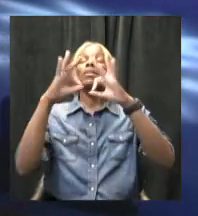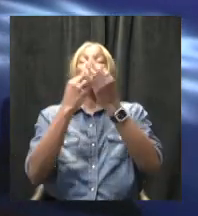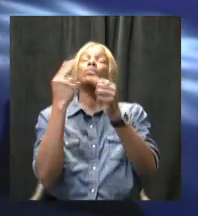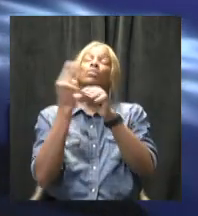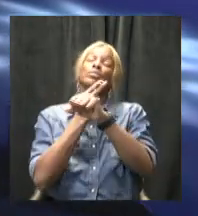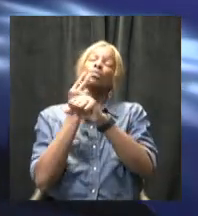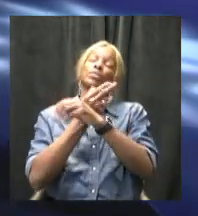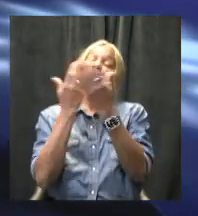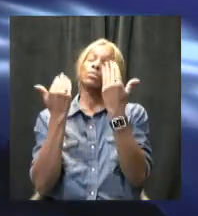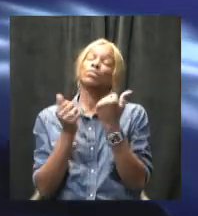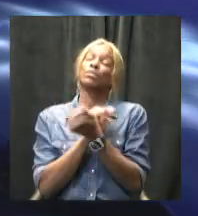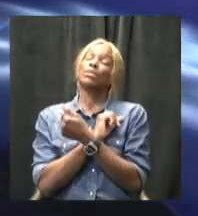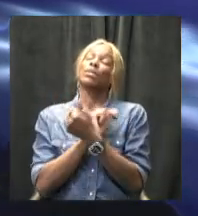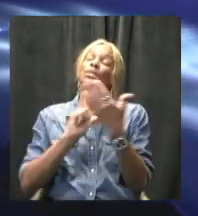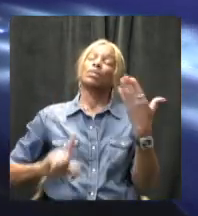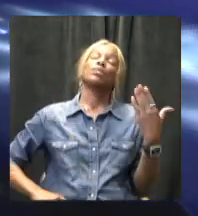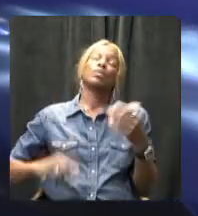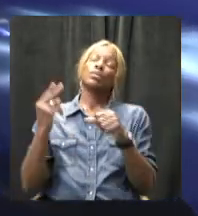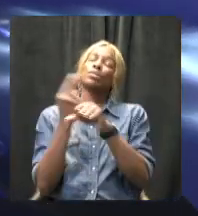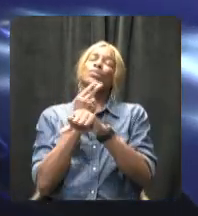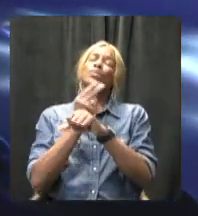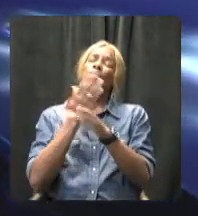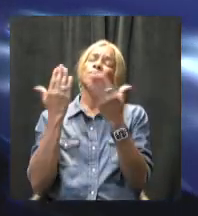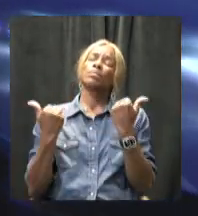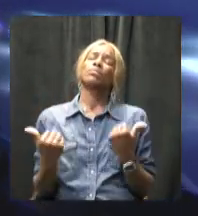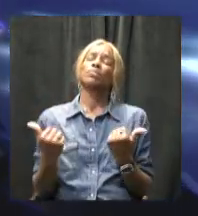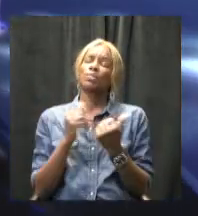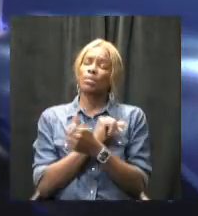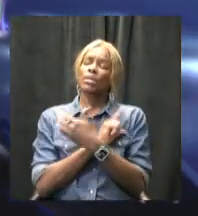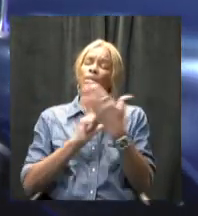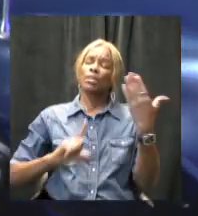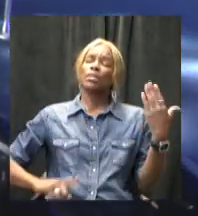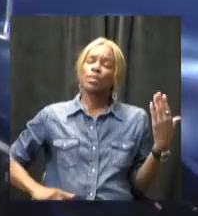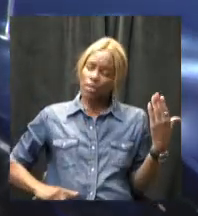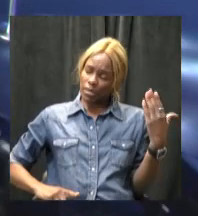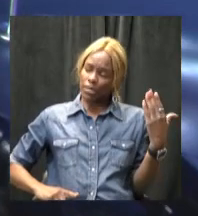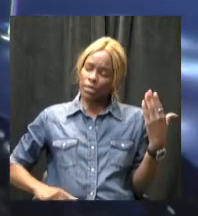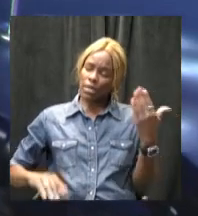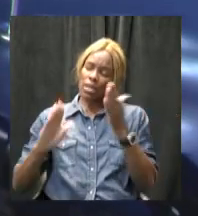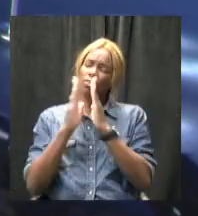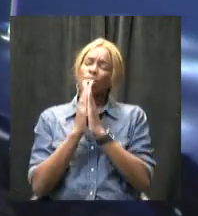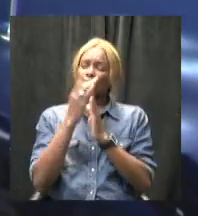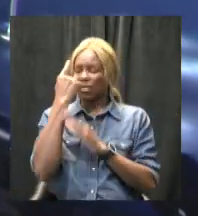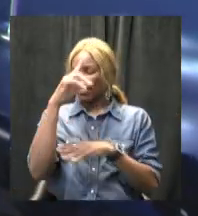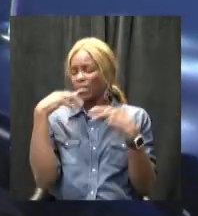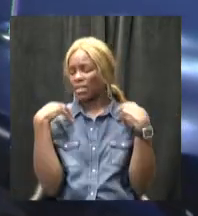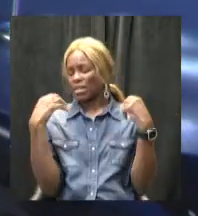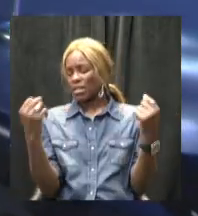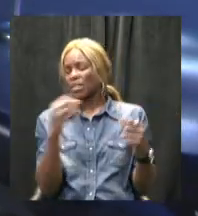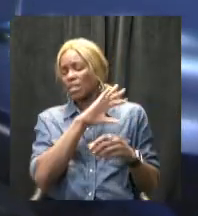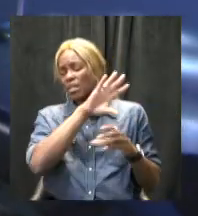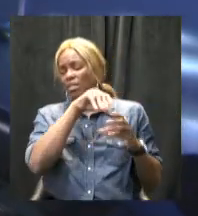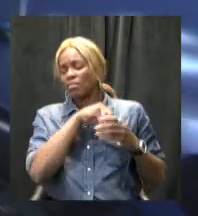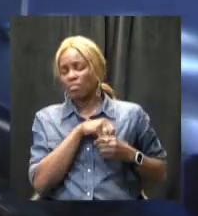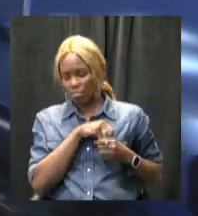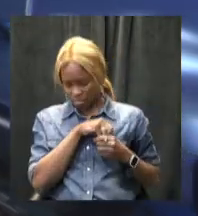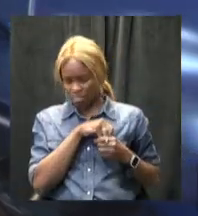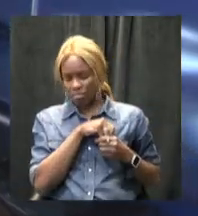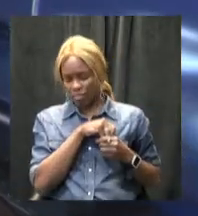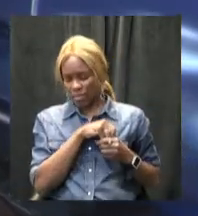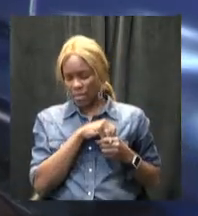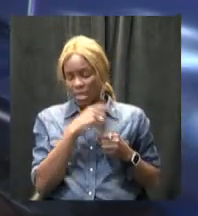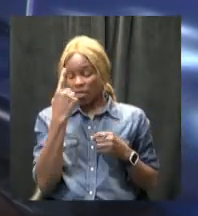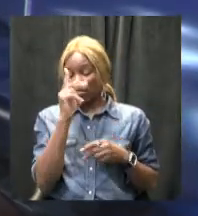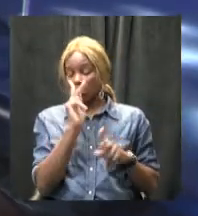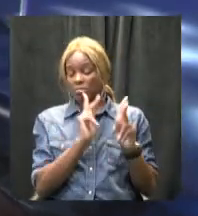Lord. Use me, Lord. Use me, Lord. I pray for healing in my heart for some that may have